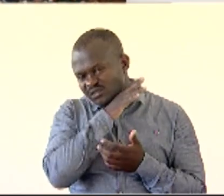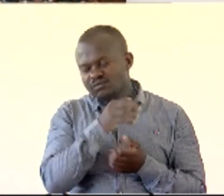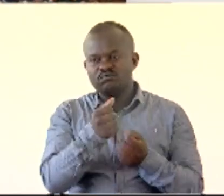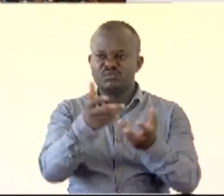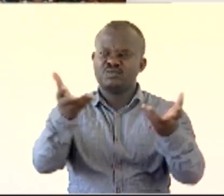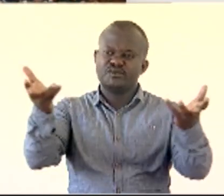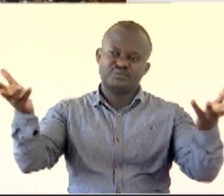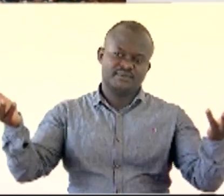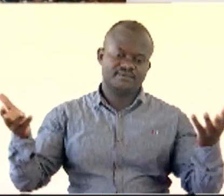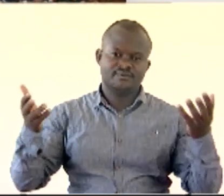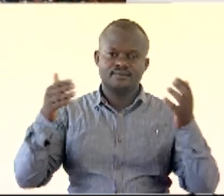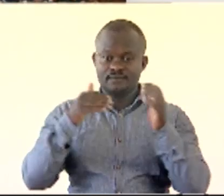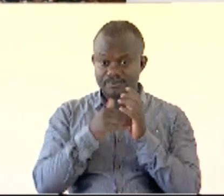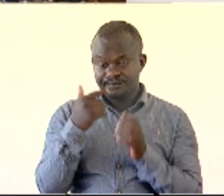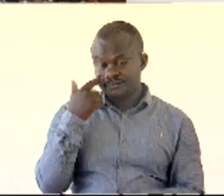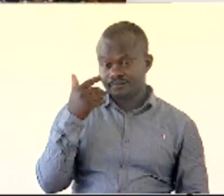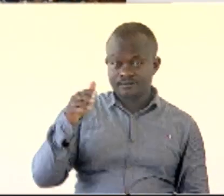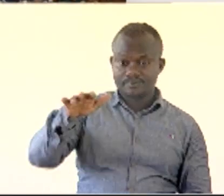can see where they are.